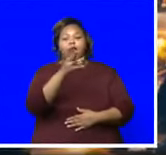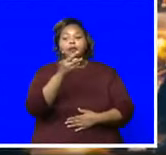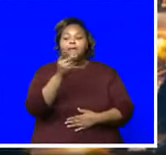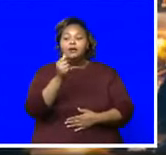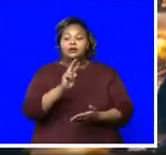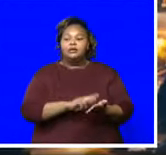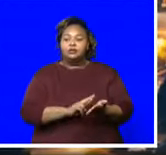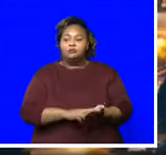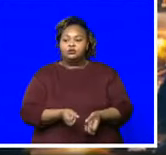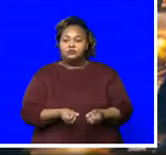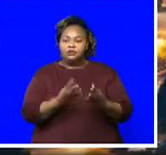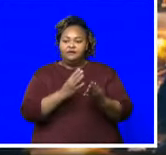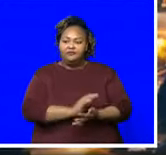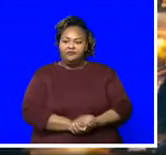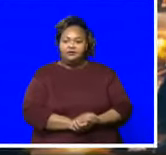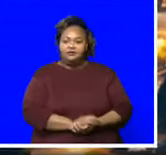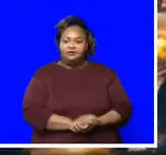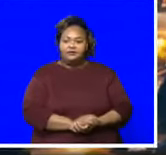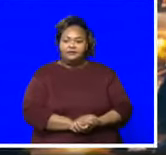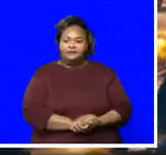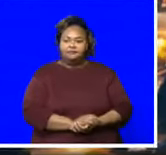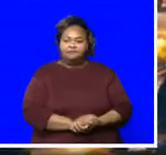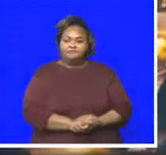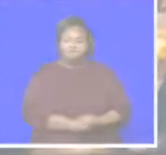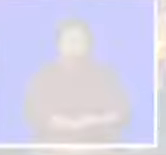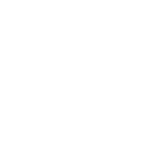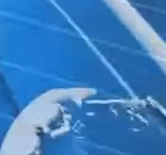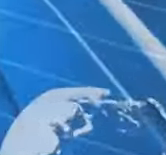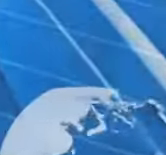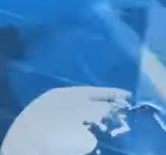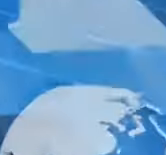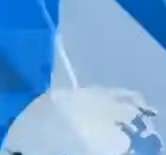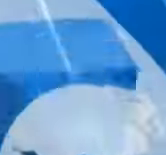lapho sazali khefu lelifishane Tindzaba yaqhubeka.